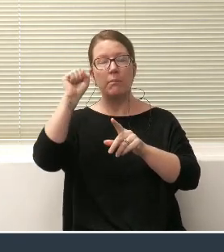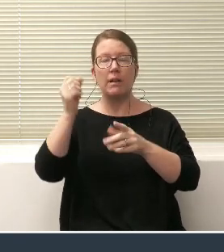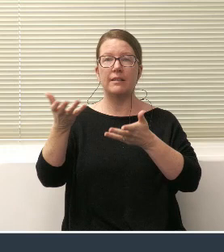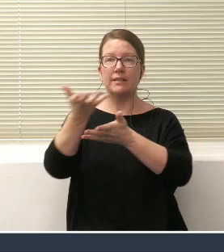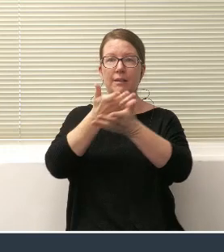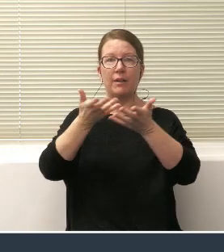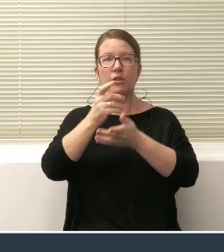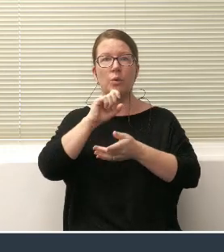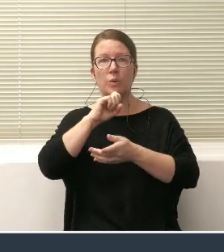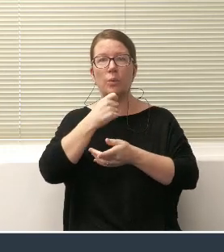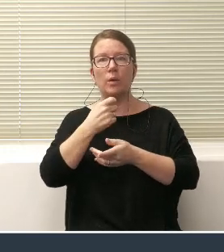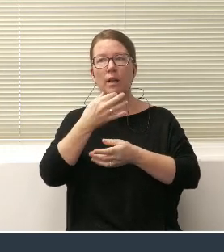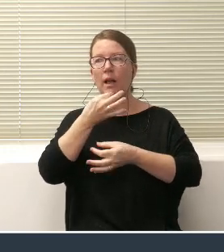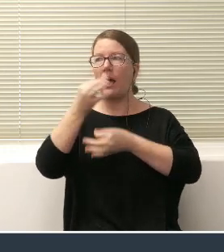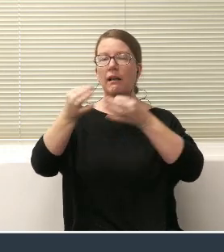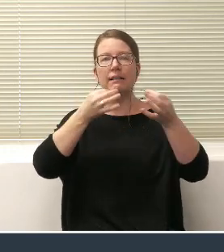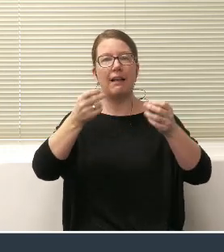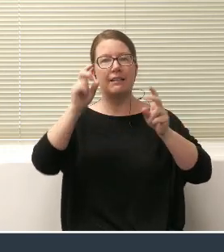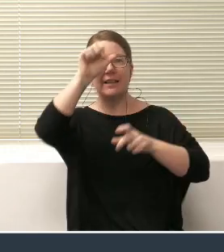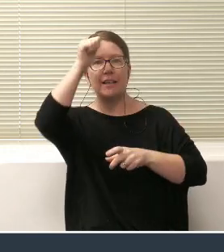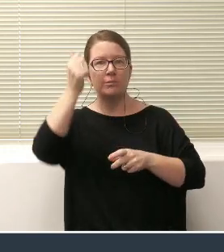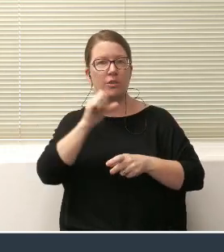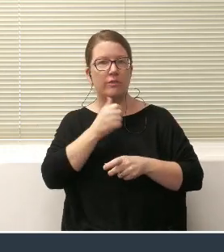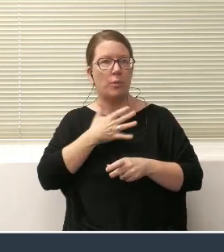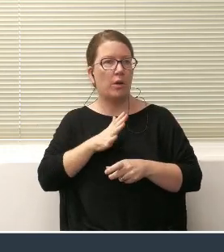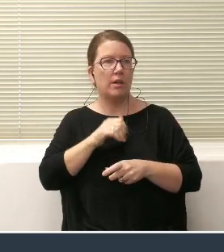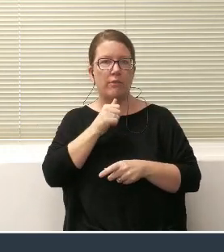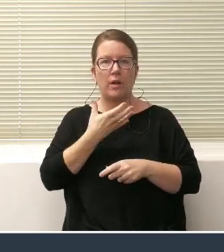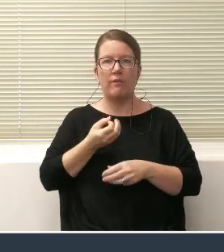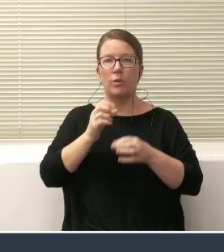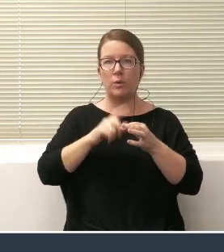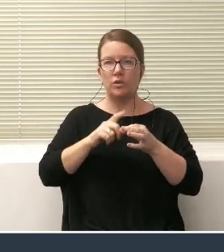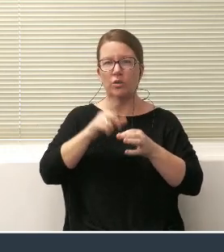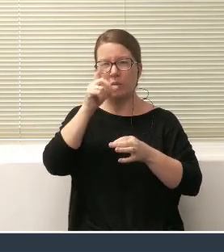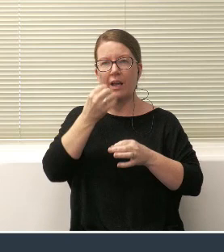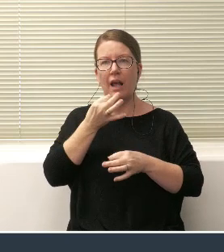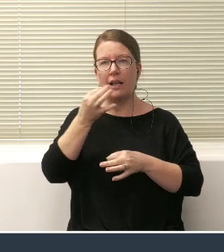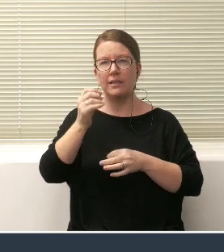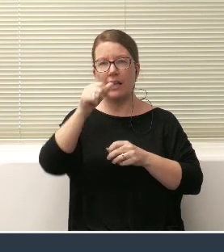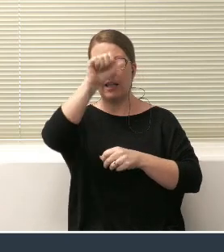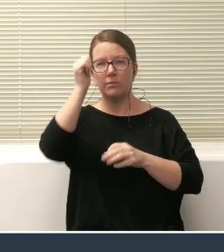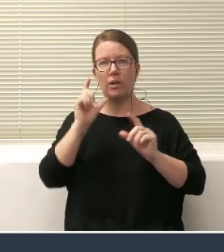topic experts available to answer any of those, so maybe better to save them for that time.